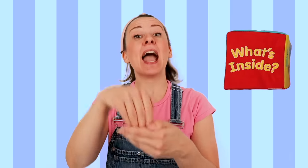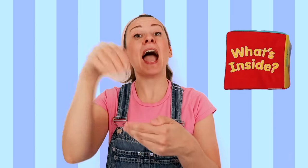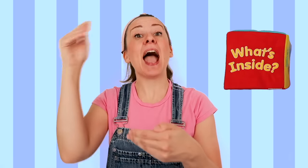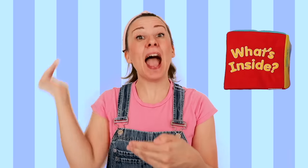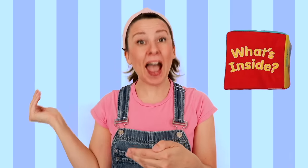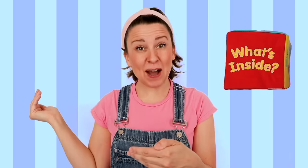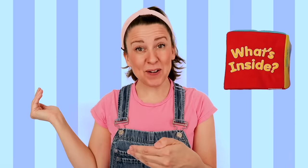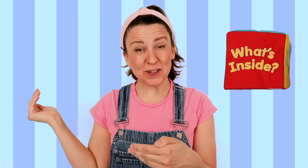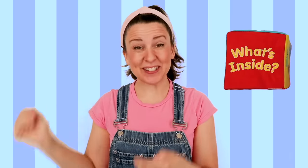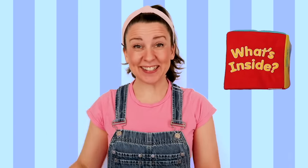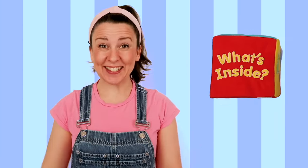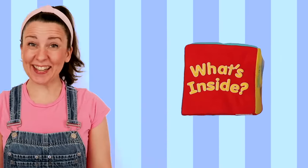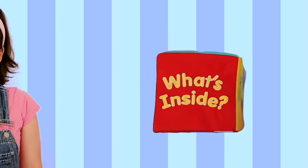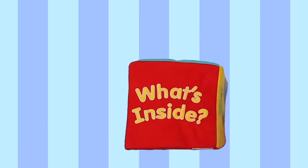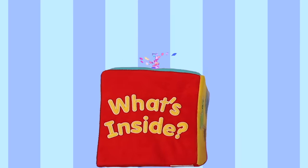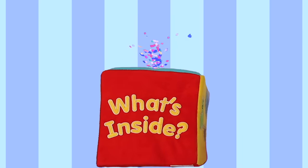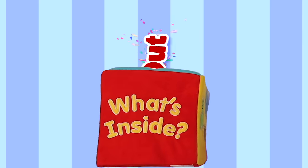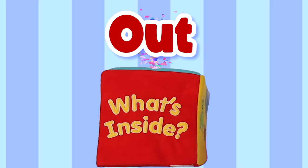something out.